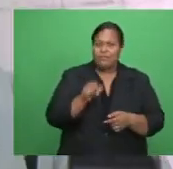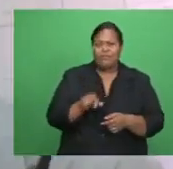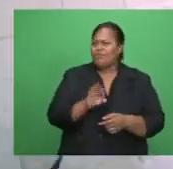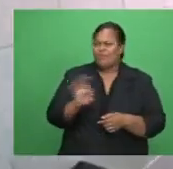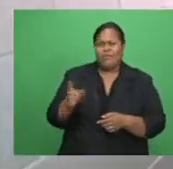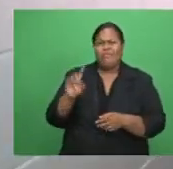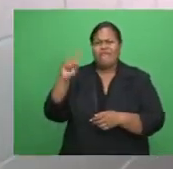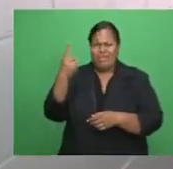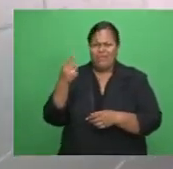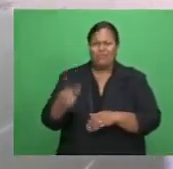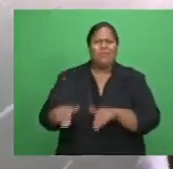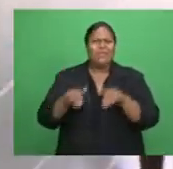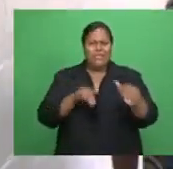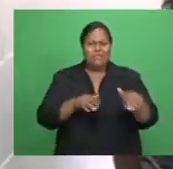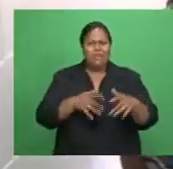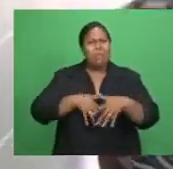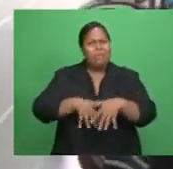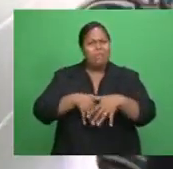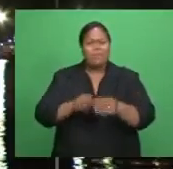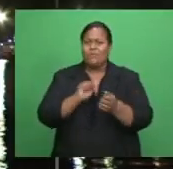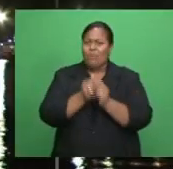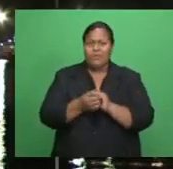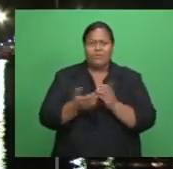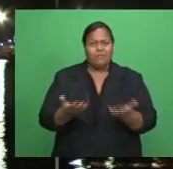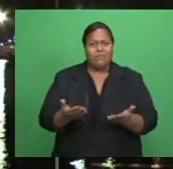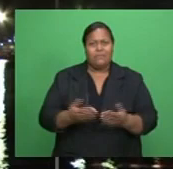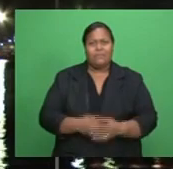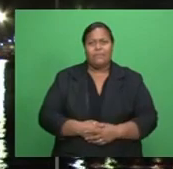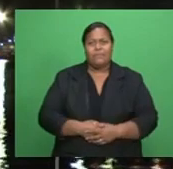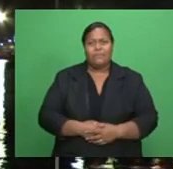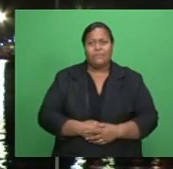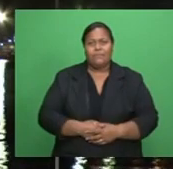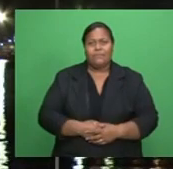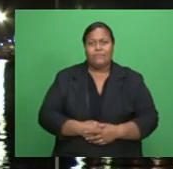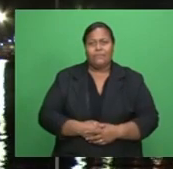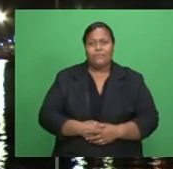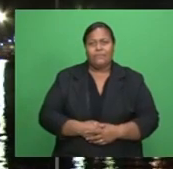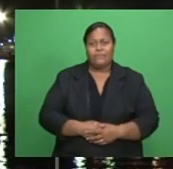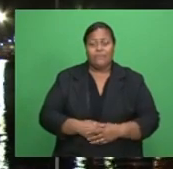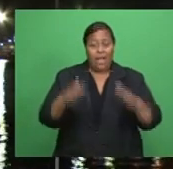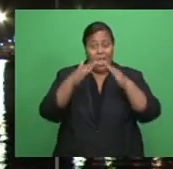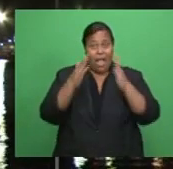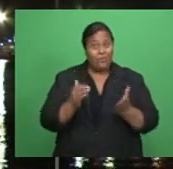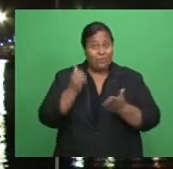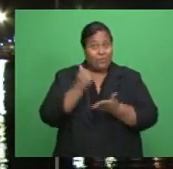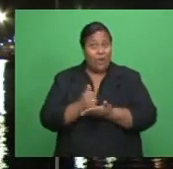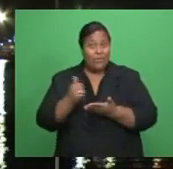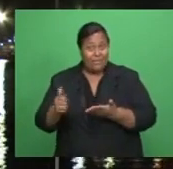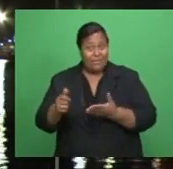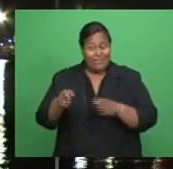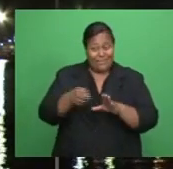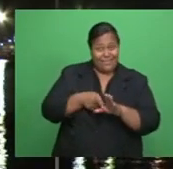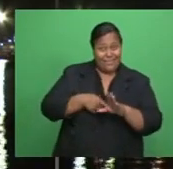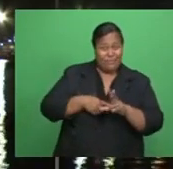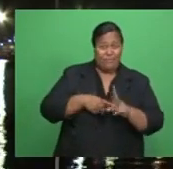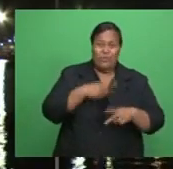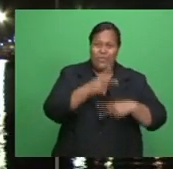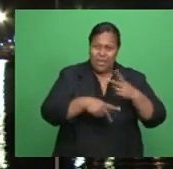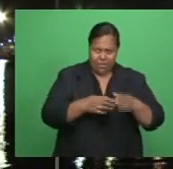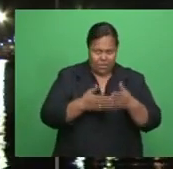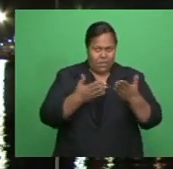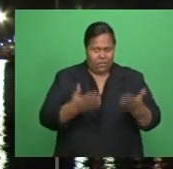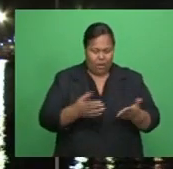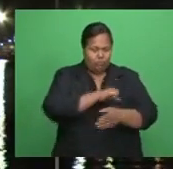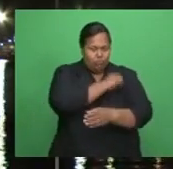last. Aquila Vama, FBC Sports. Internal processes at the Housing Authority are being strengthened to weed out corrupt